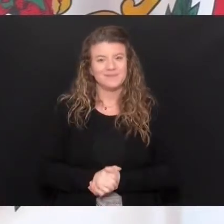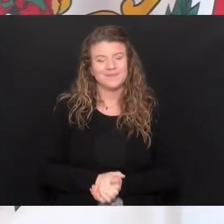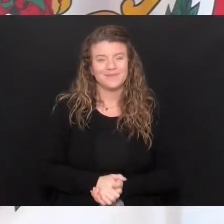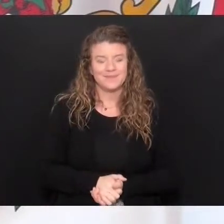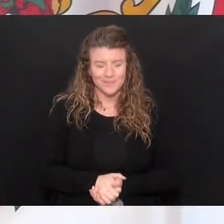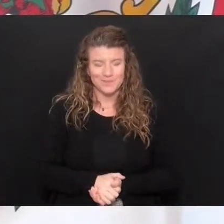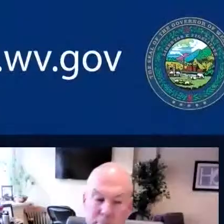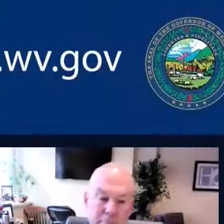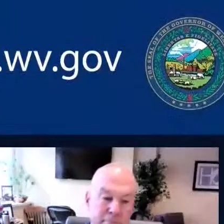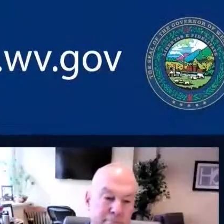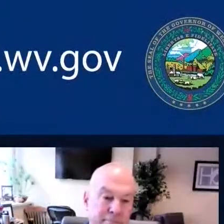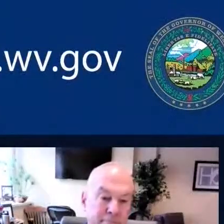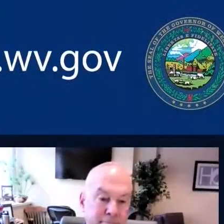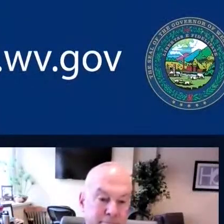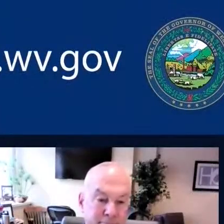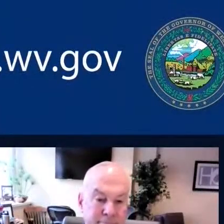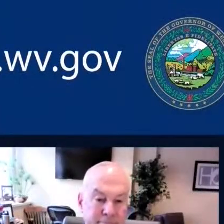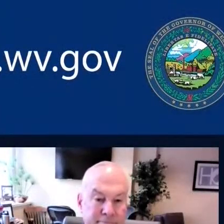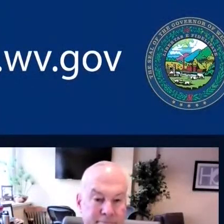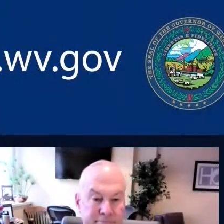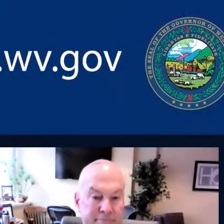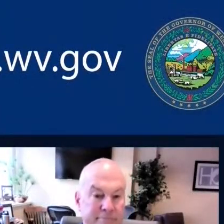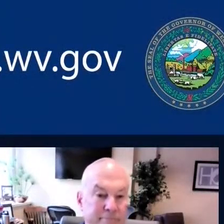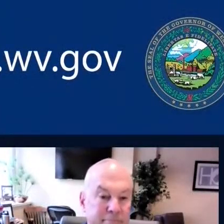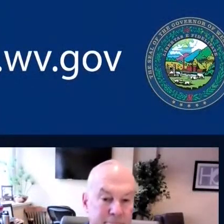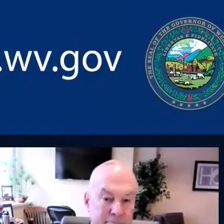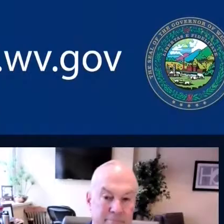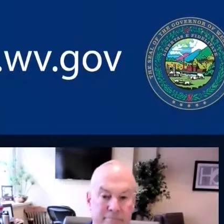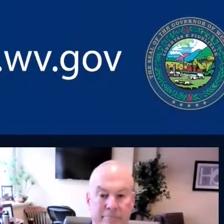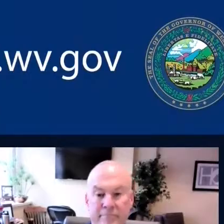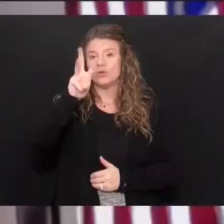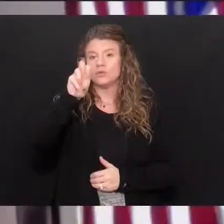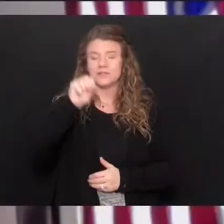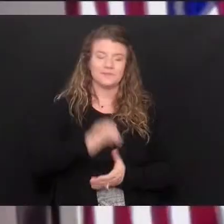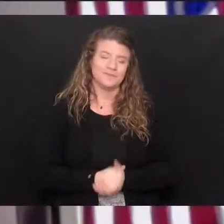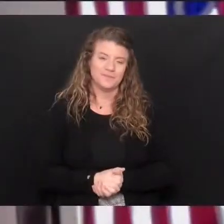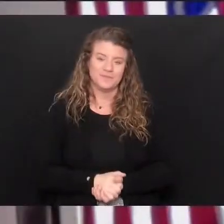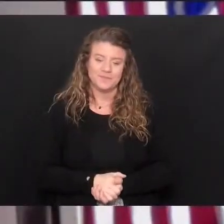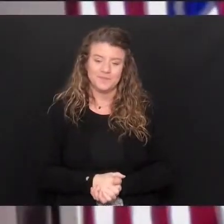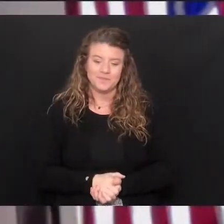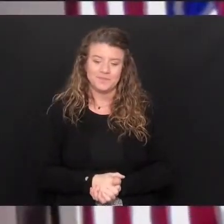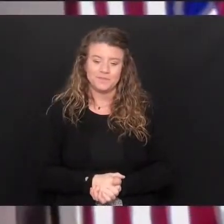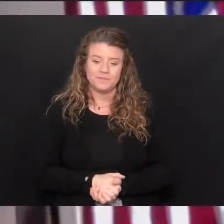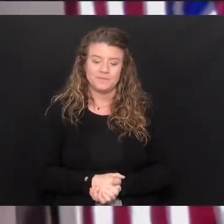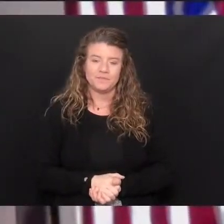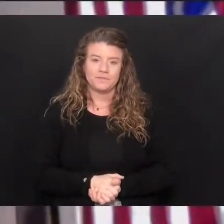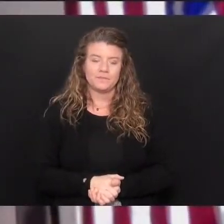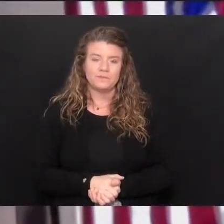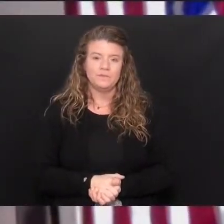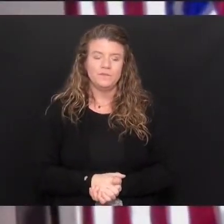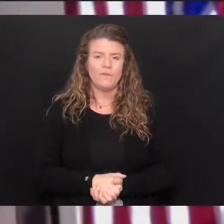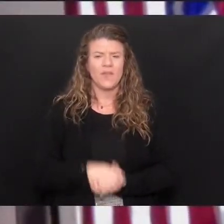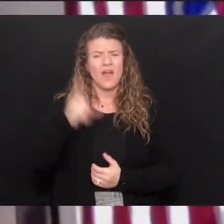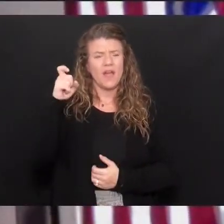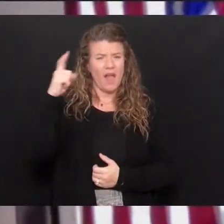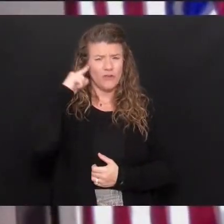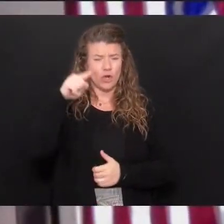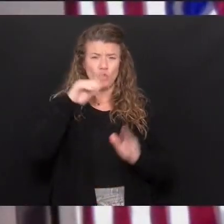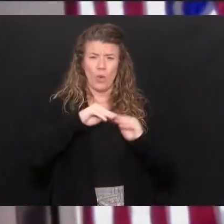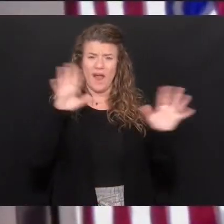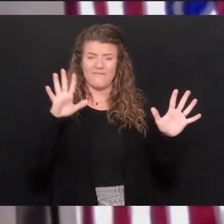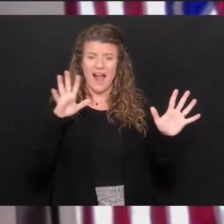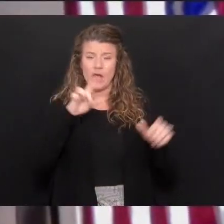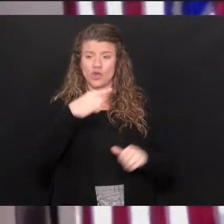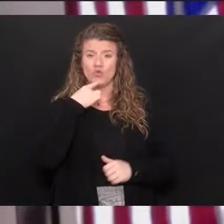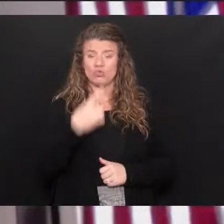All right, thank you, Mark. Next to Charles Young with WV News. Hi, this is Charles Young with WV News. Governor, could you clarify what